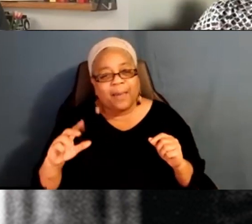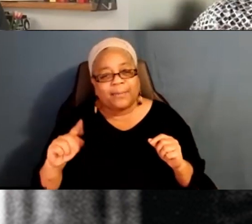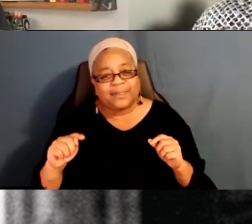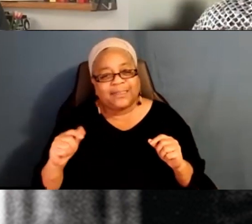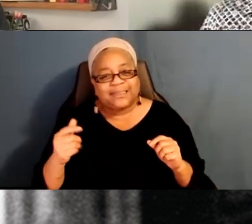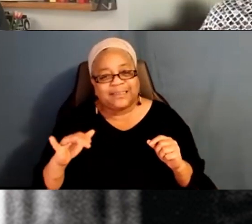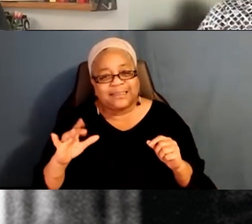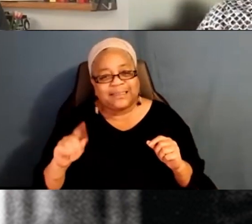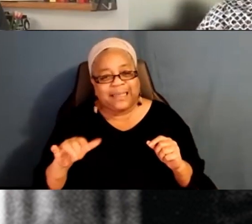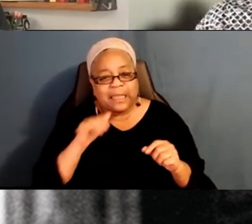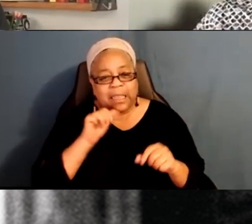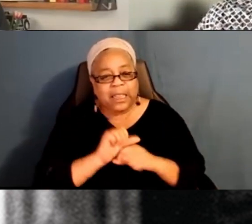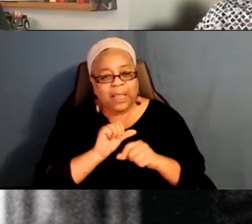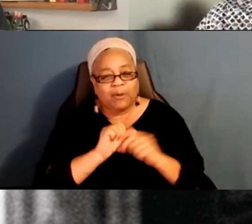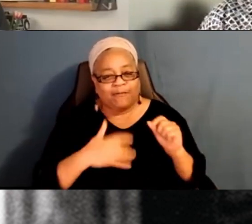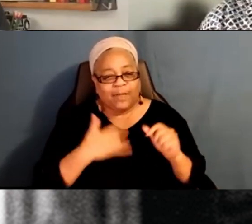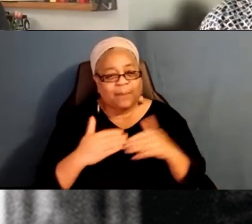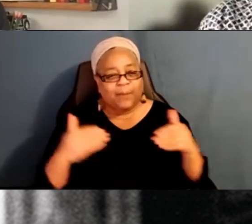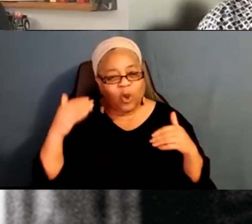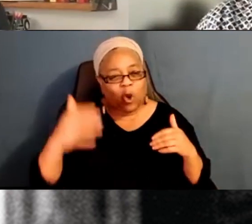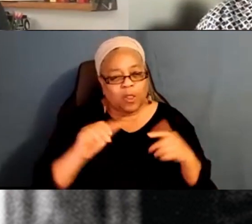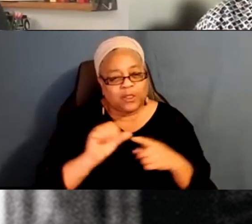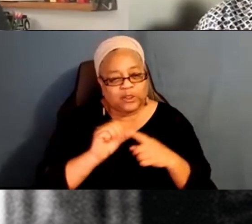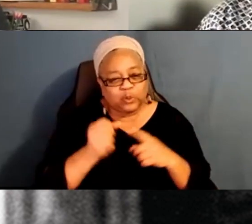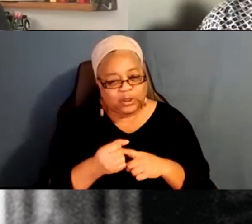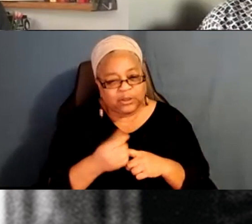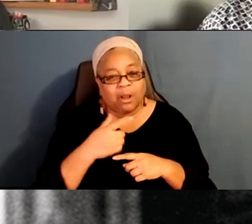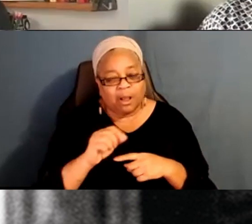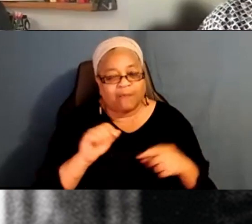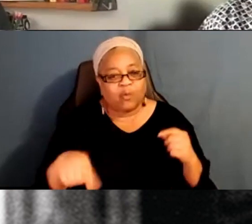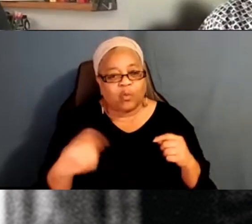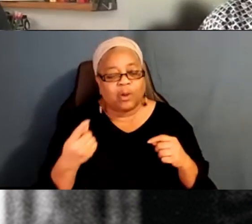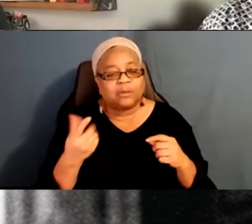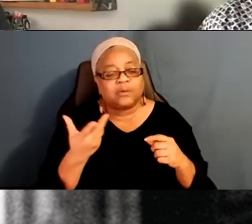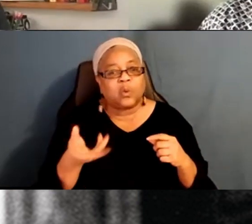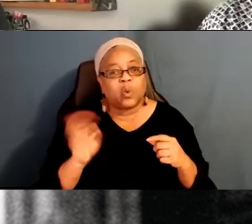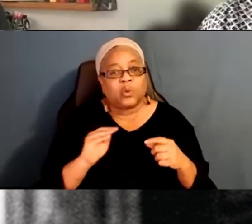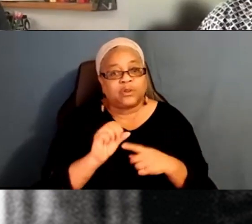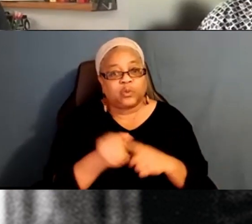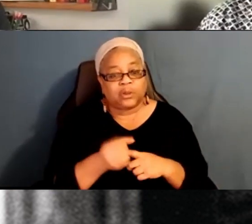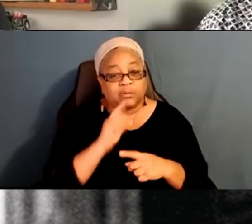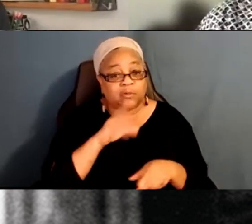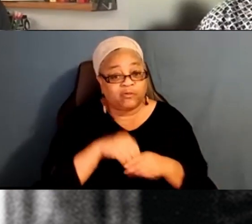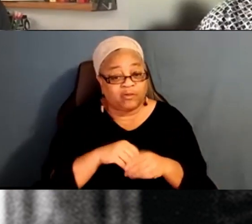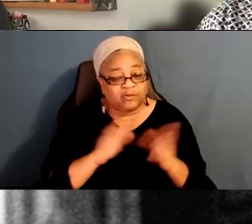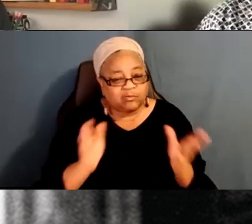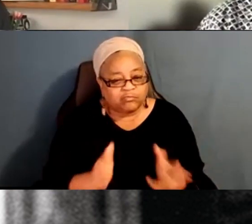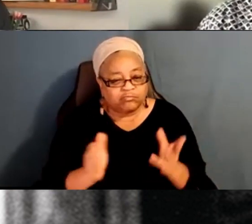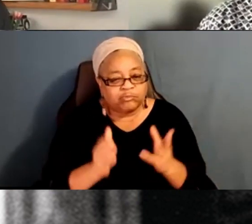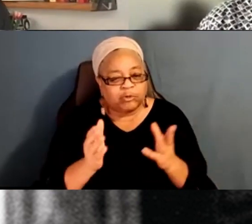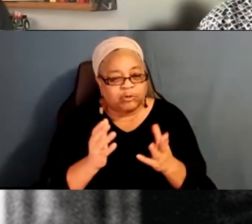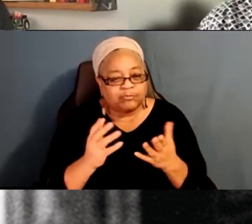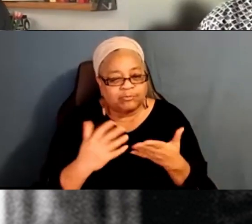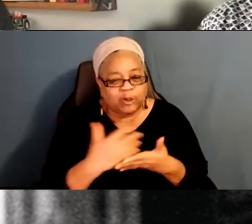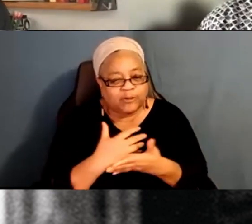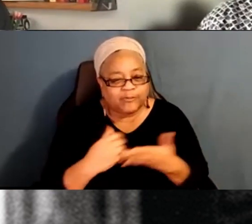of feeling beyond the security of one's own situation. It involves cultivating an ability to confront the precarity of